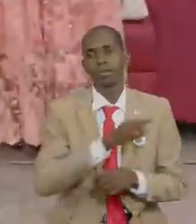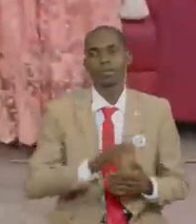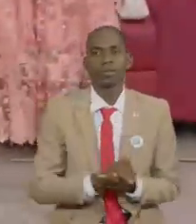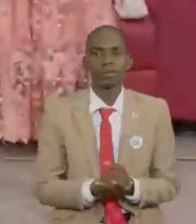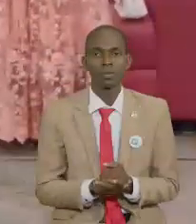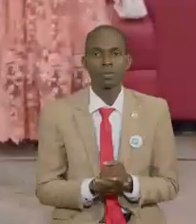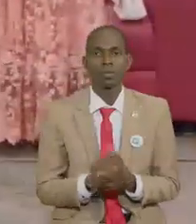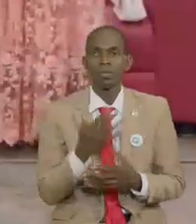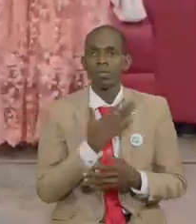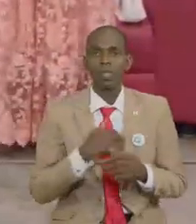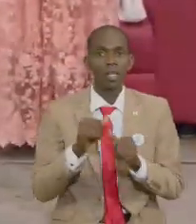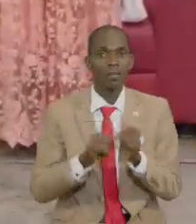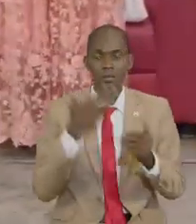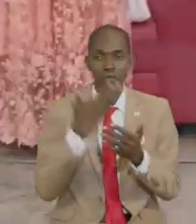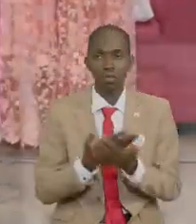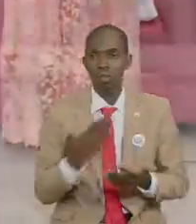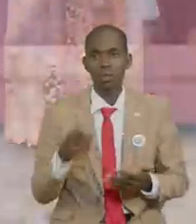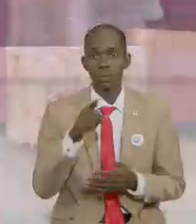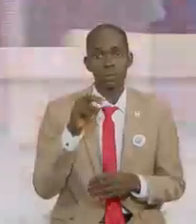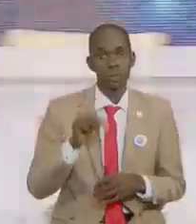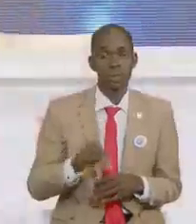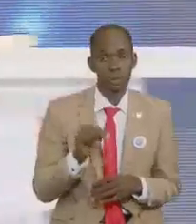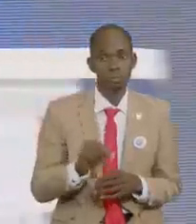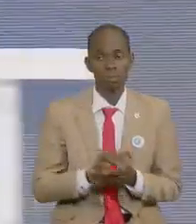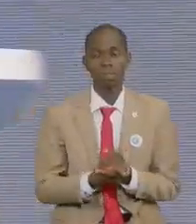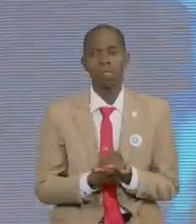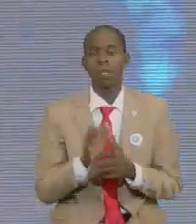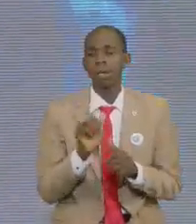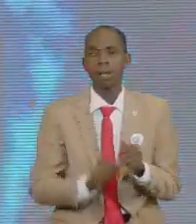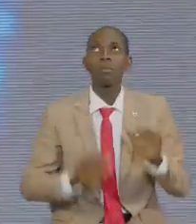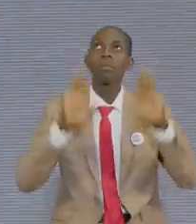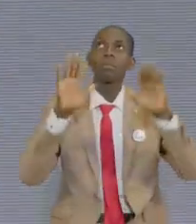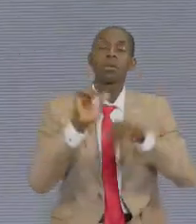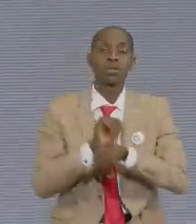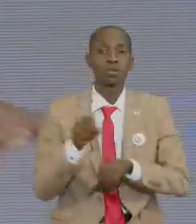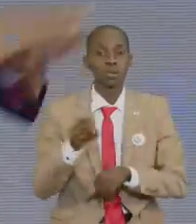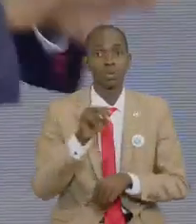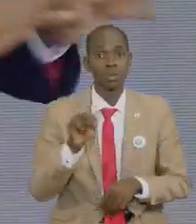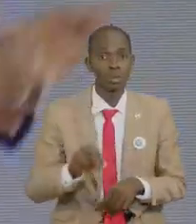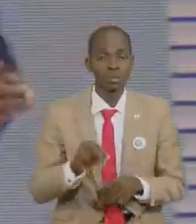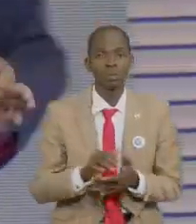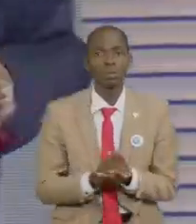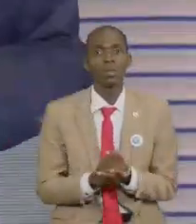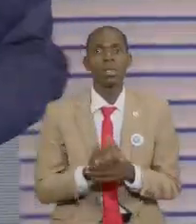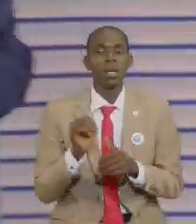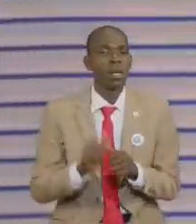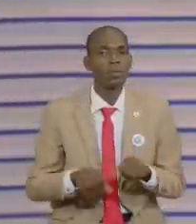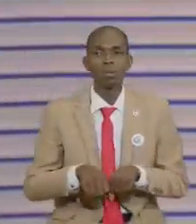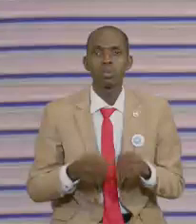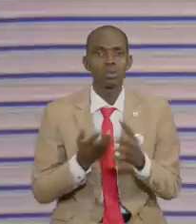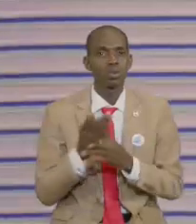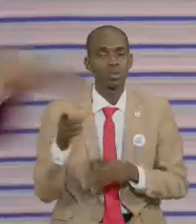And every good thing you need, every miracle you need, every breakthrough you